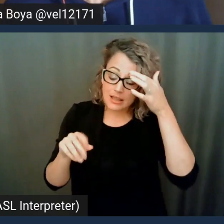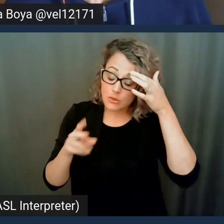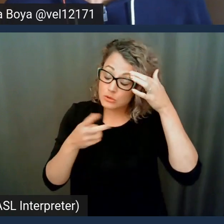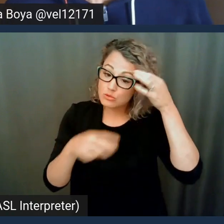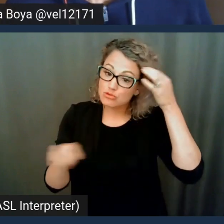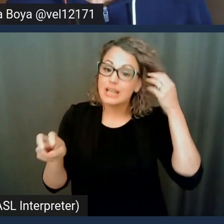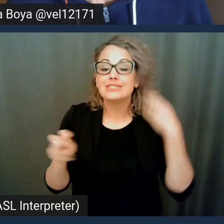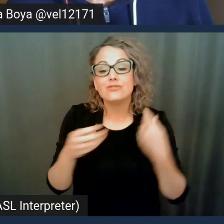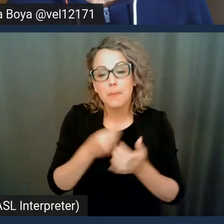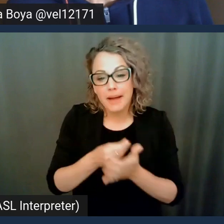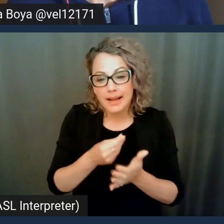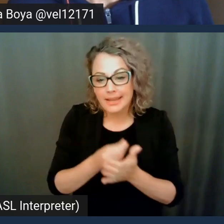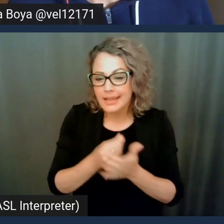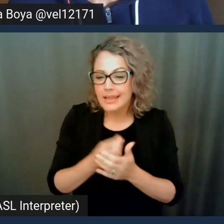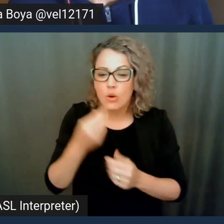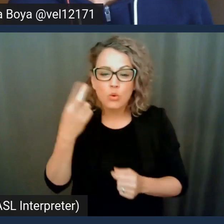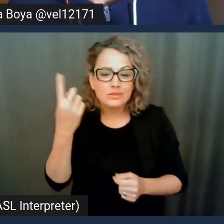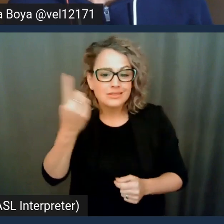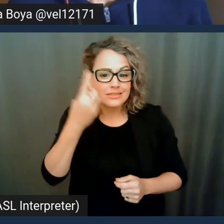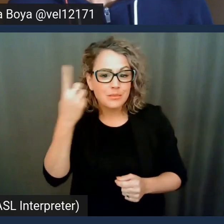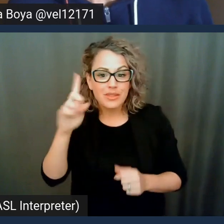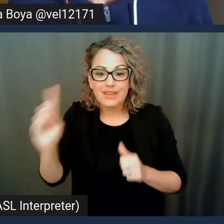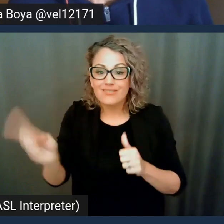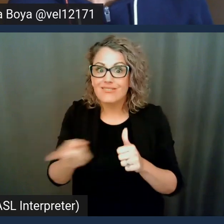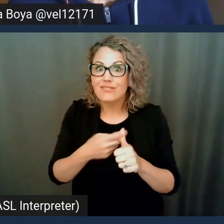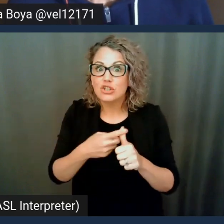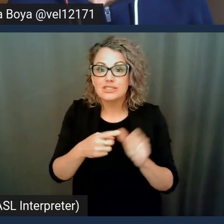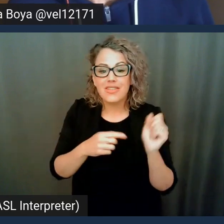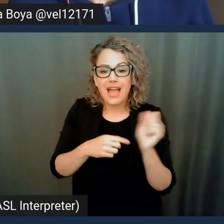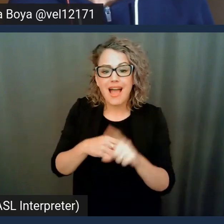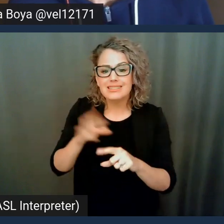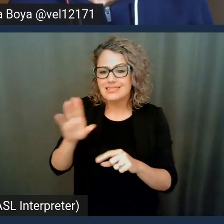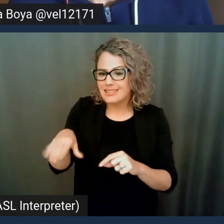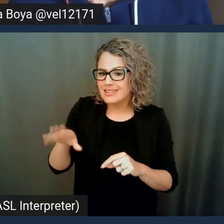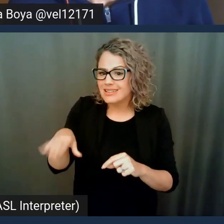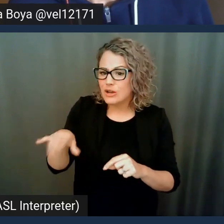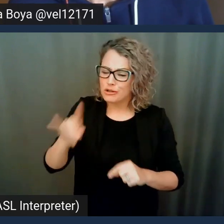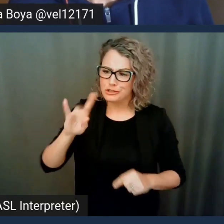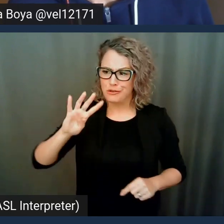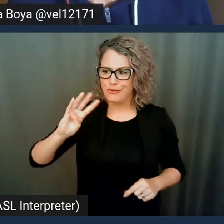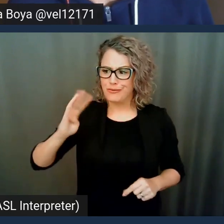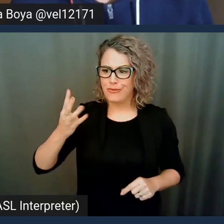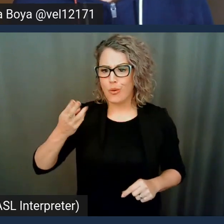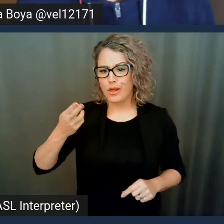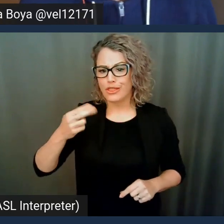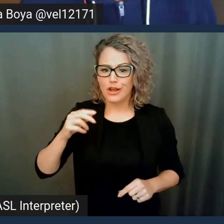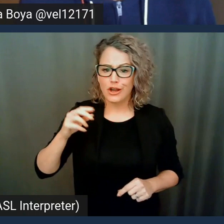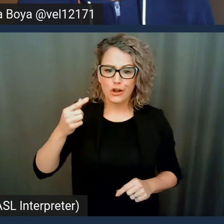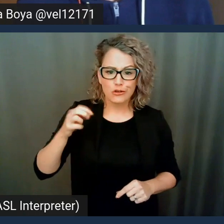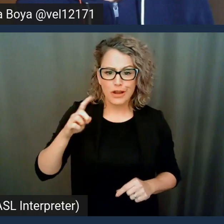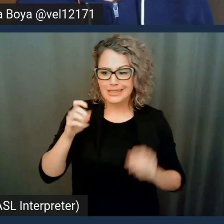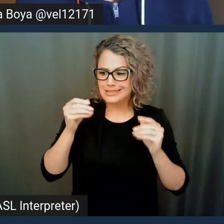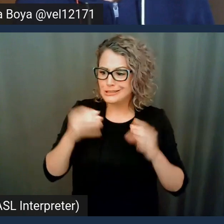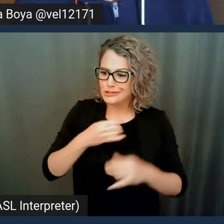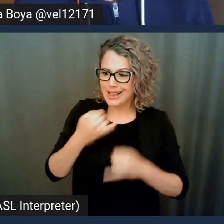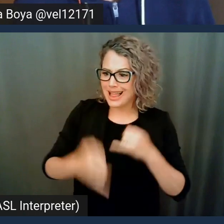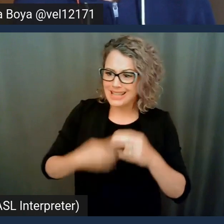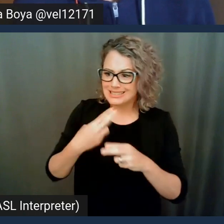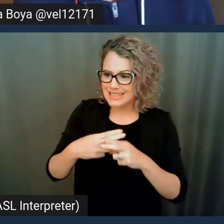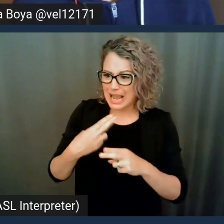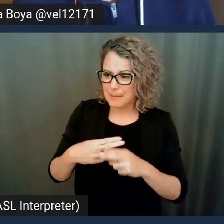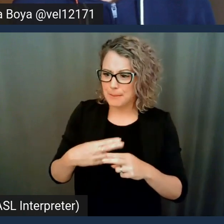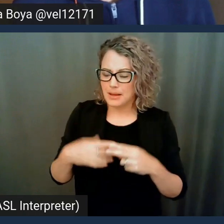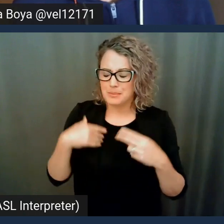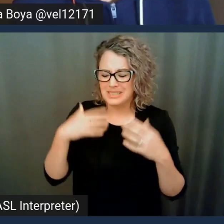one account to another, like the first thing they ask is, hey, what's your fourth grade teacher's last name? It's probably like the last thing I